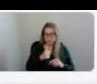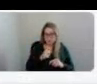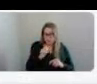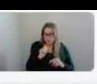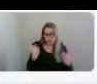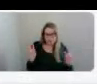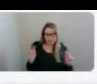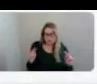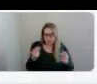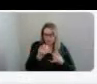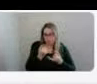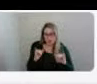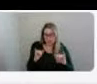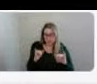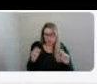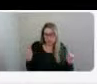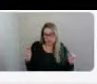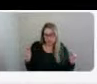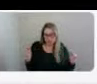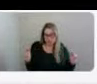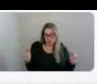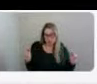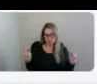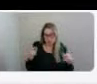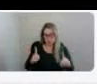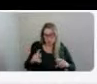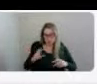chair of the committee thank you